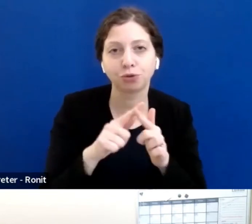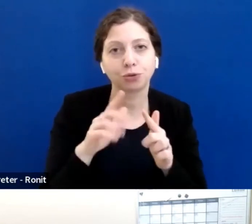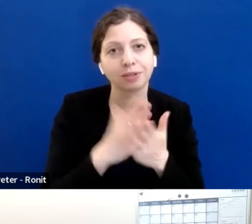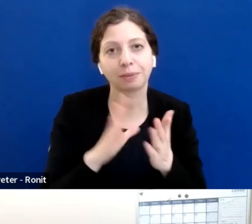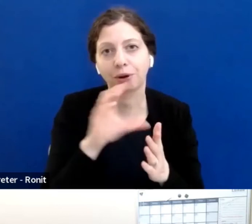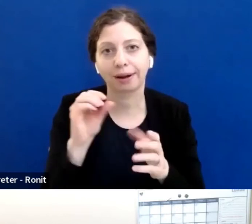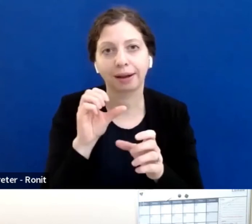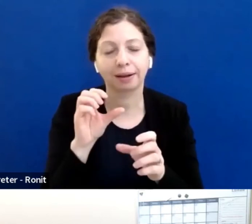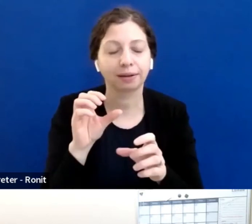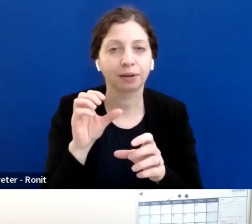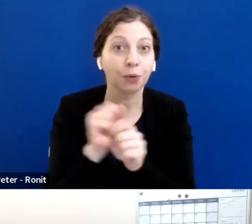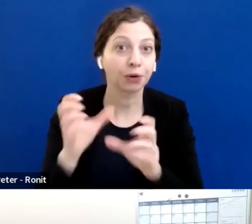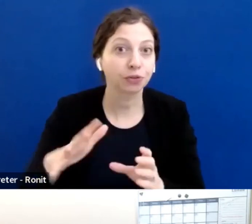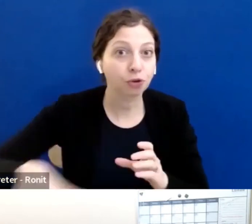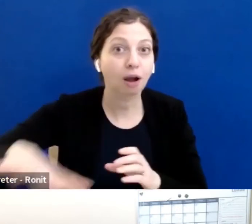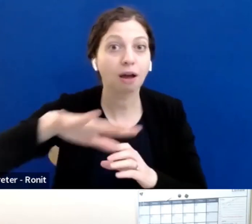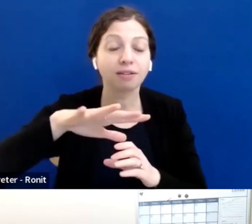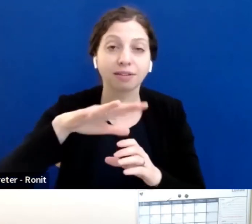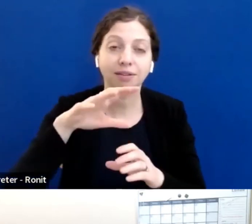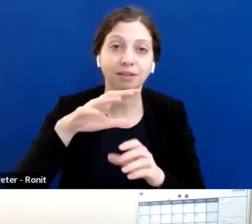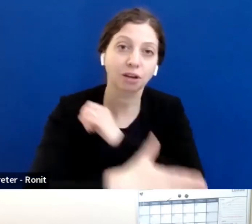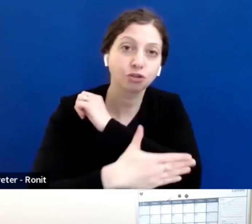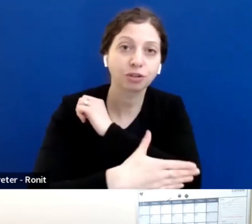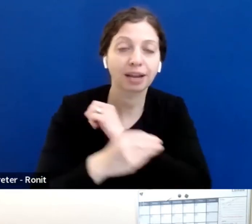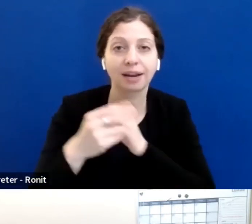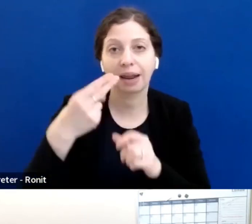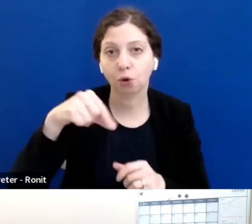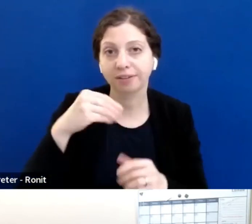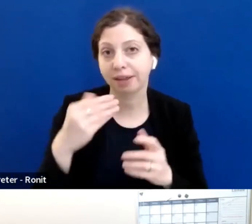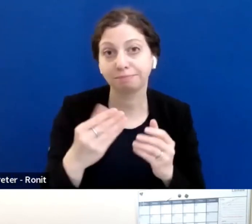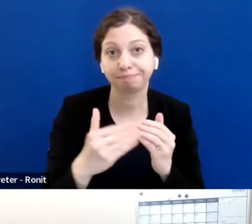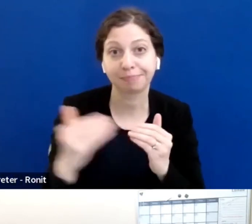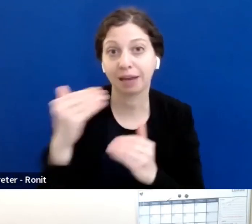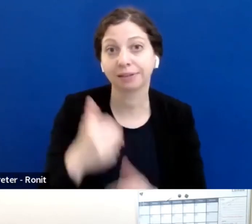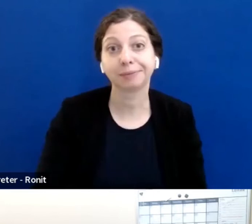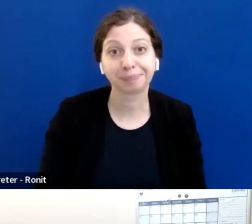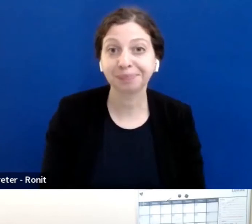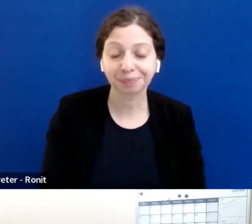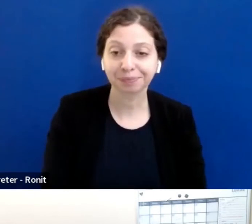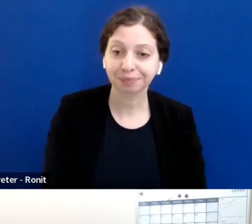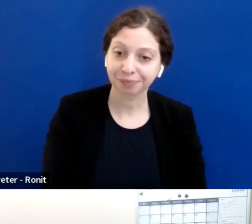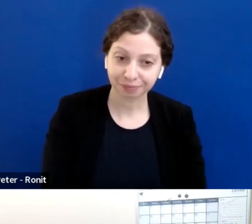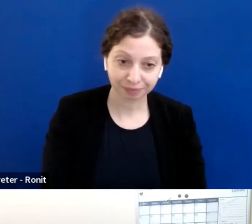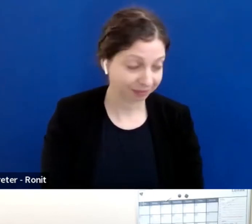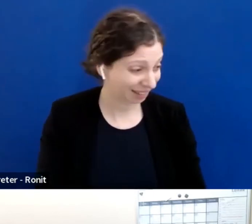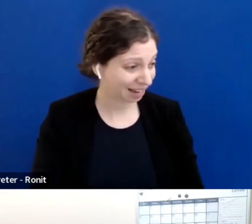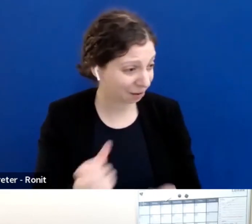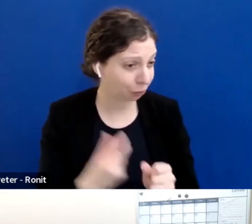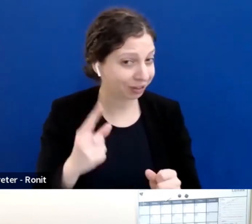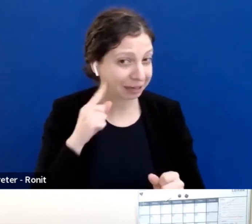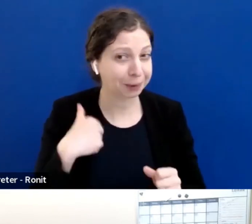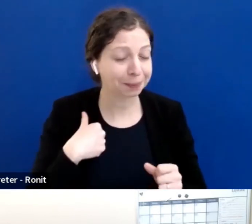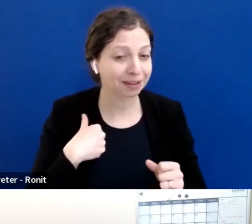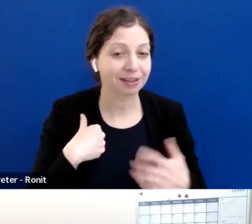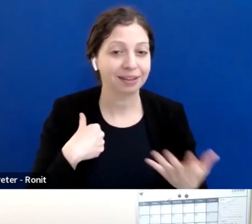the country and even headquarters and beyond? Well, okay, can everybody hear me? Let me start